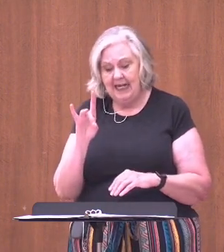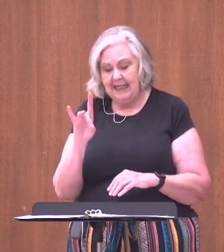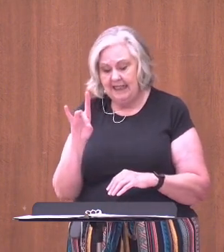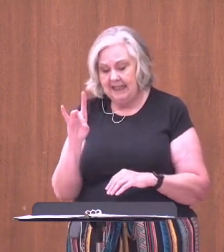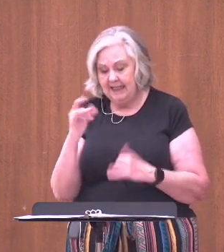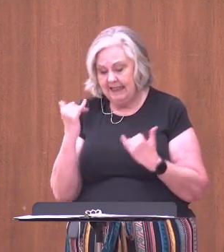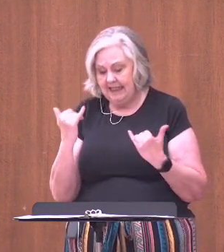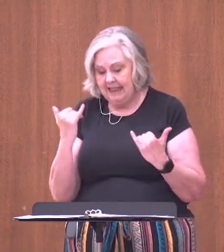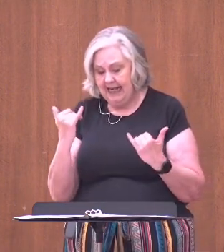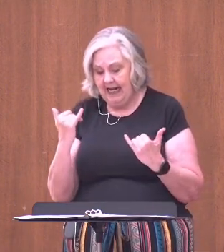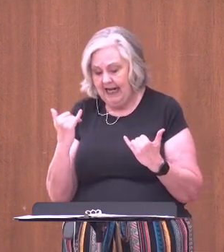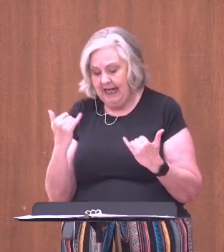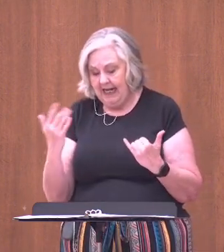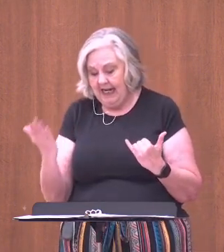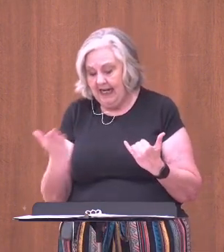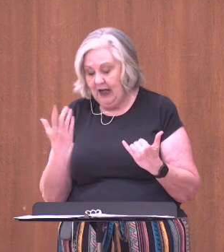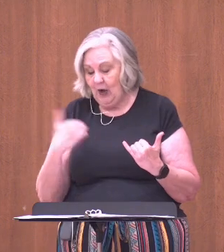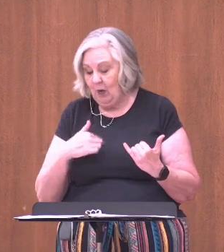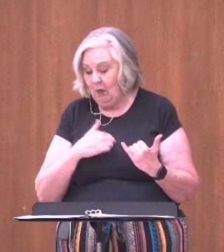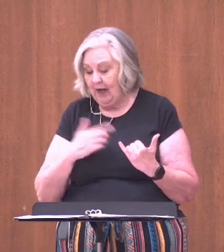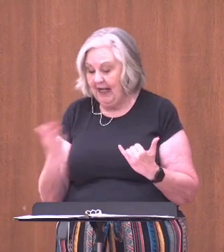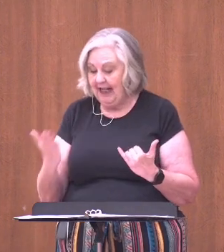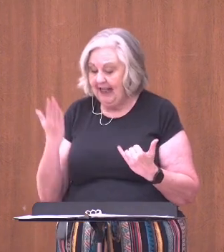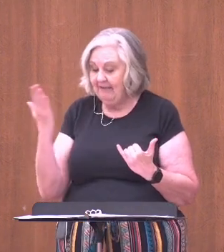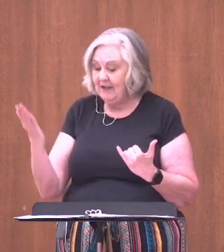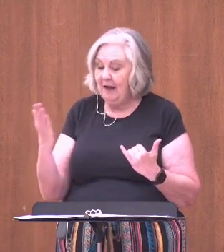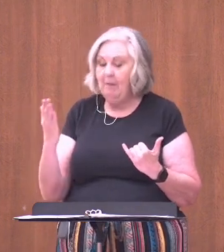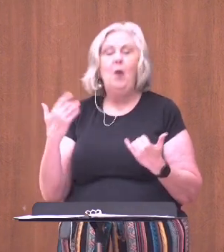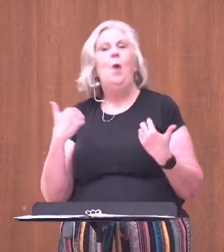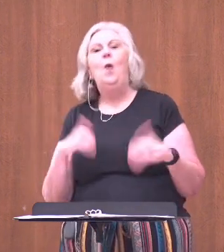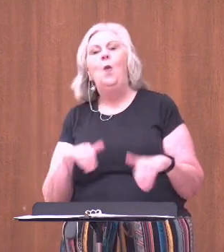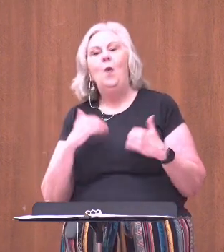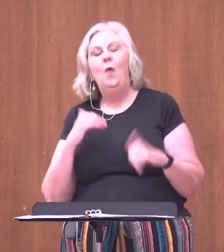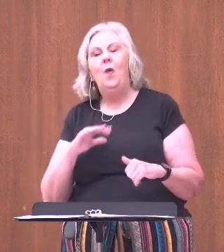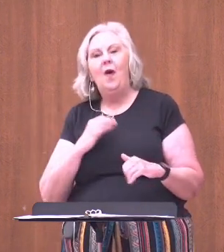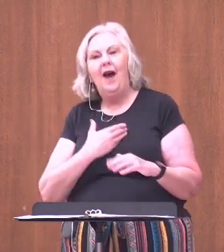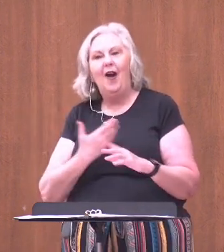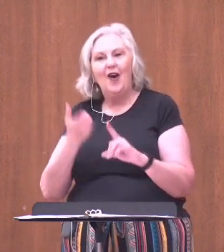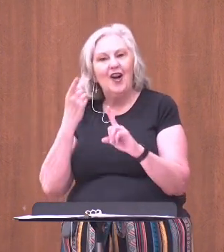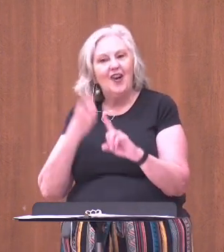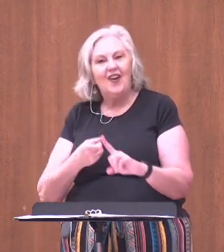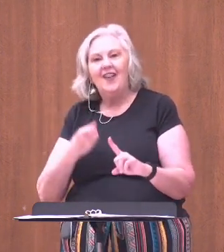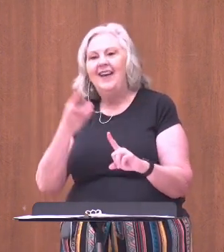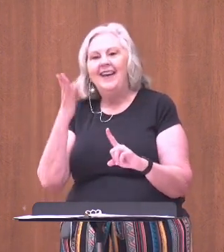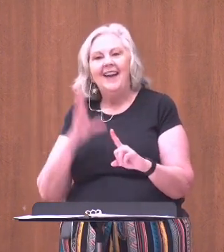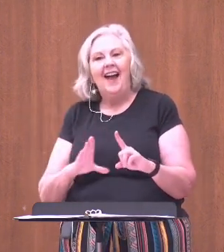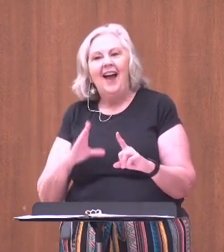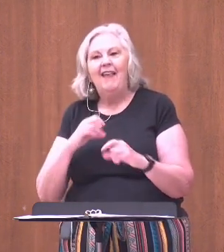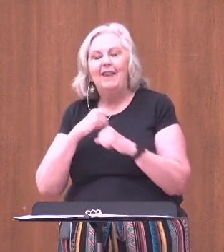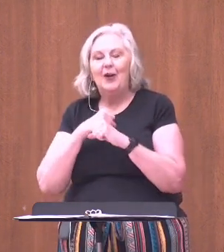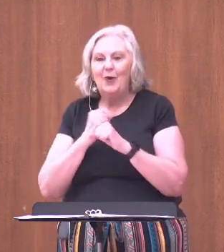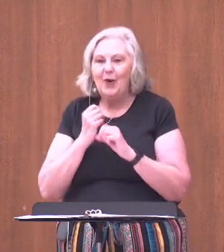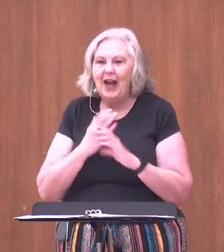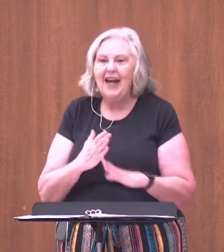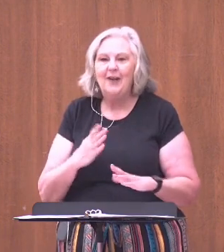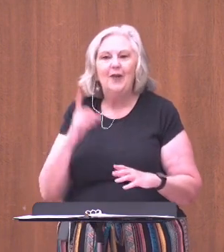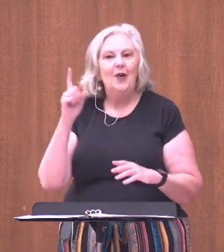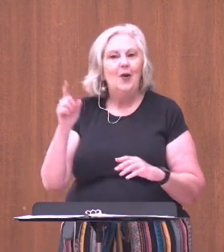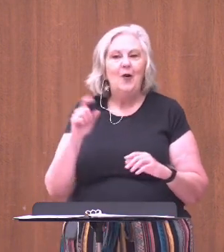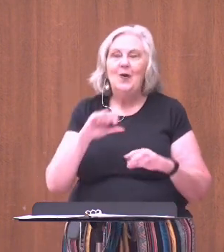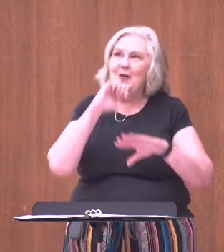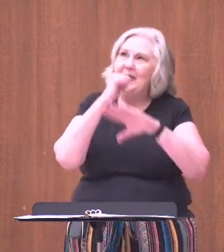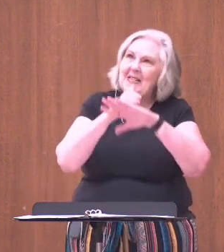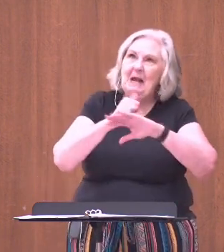today. Here we lift up the majesty of our God, who is the creator, whose very fingers can place the stars